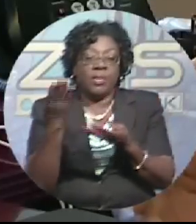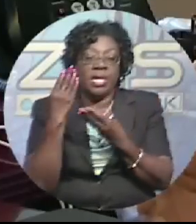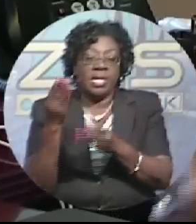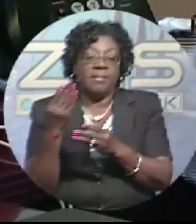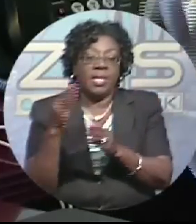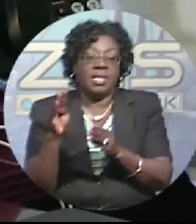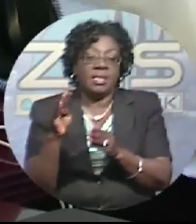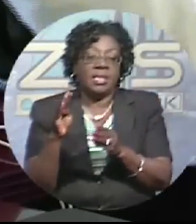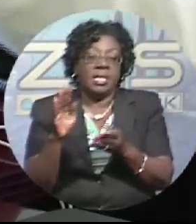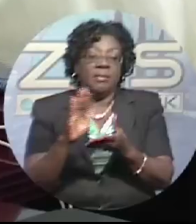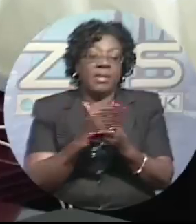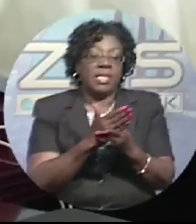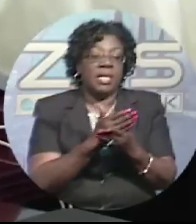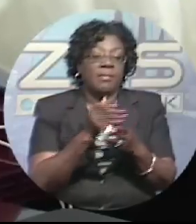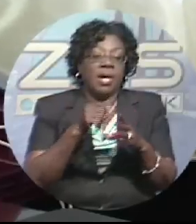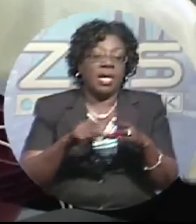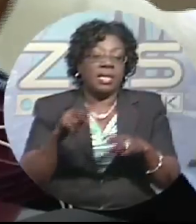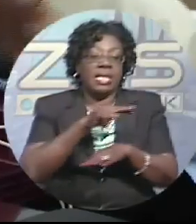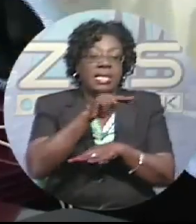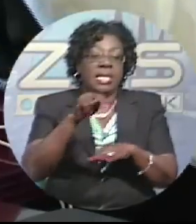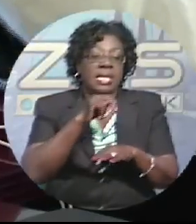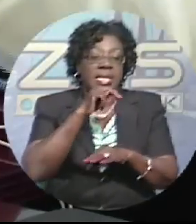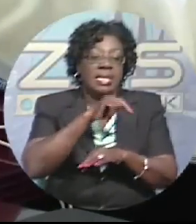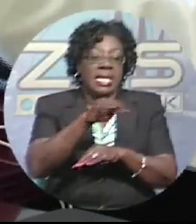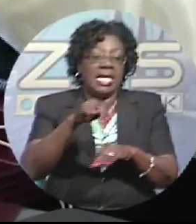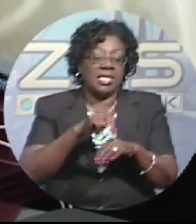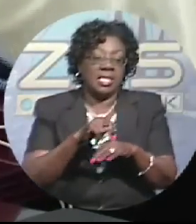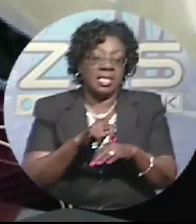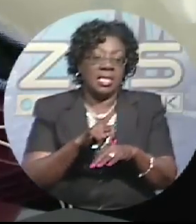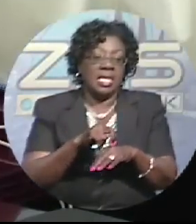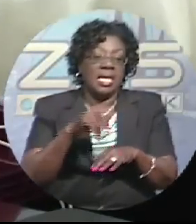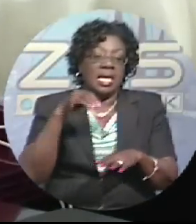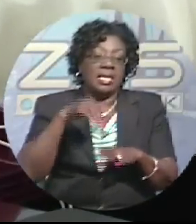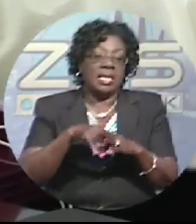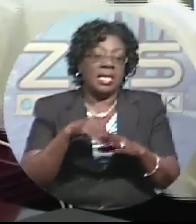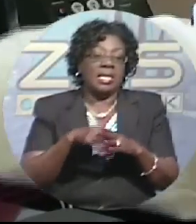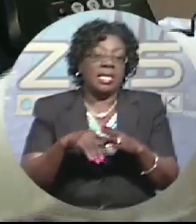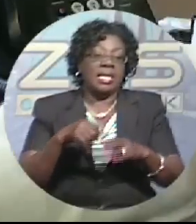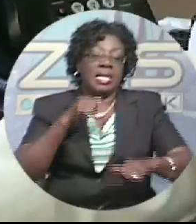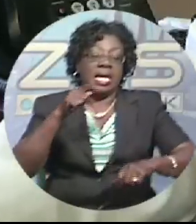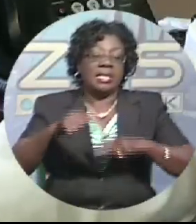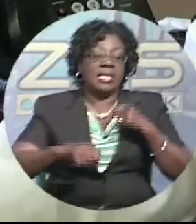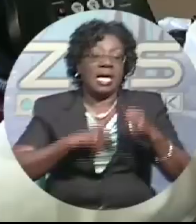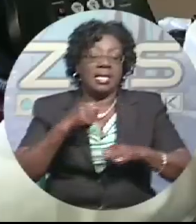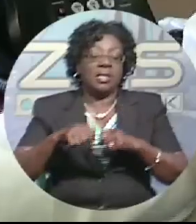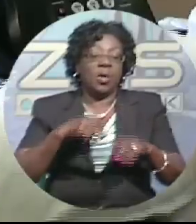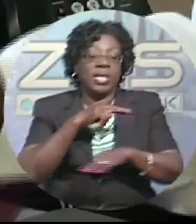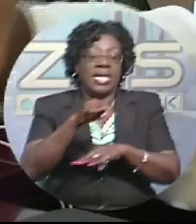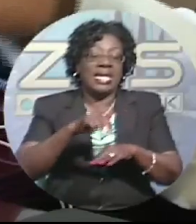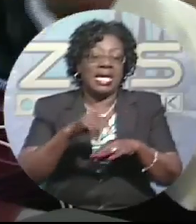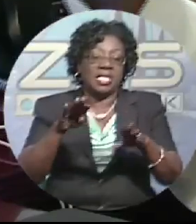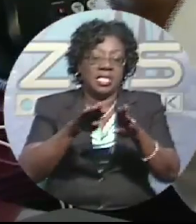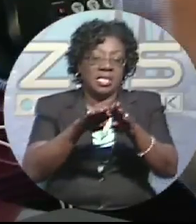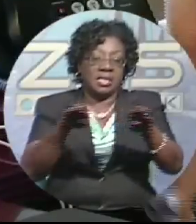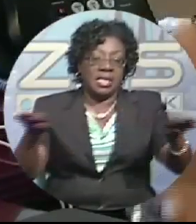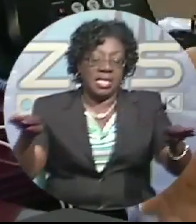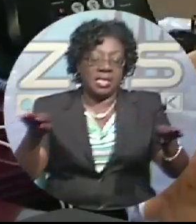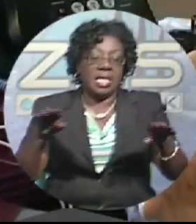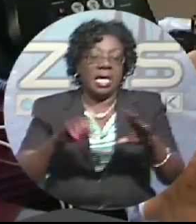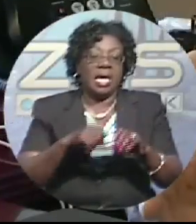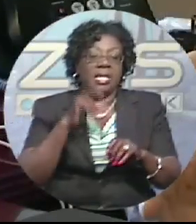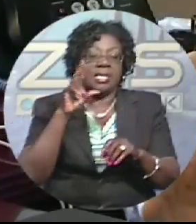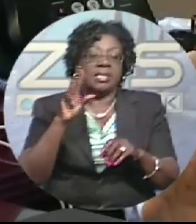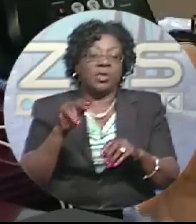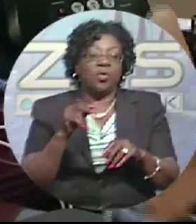Bahamians participating internationally and getting our brand, name, and talent on an international stage. And there's absolutely